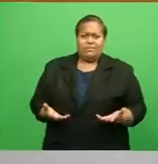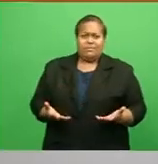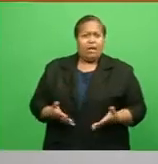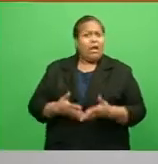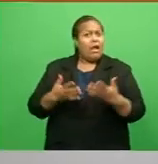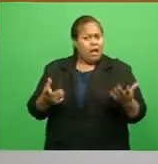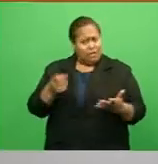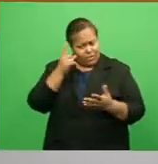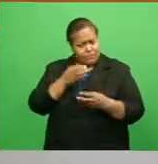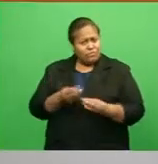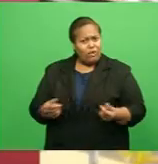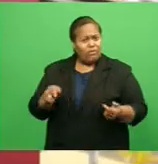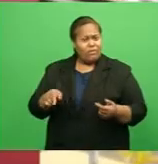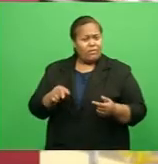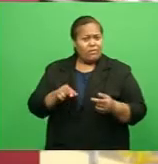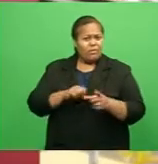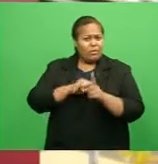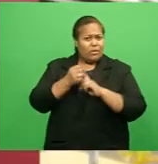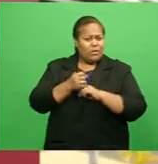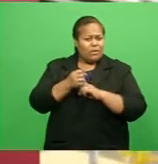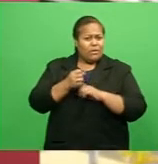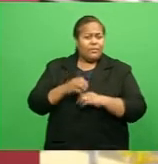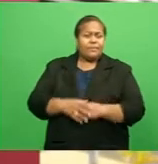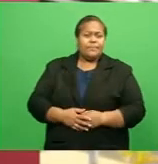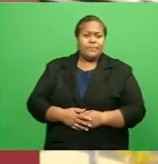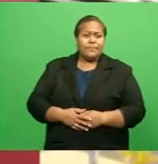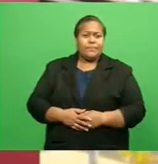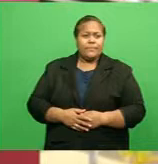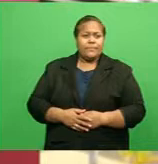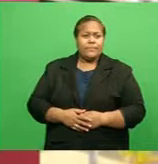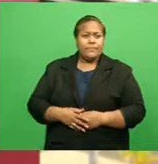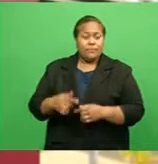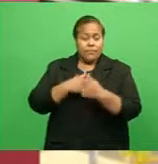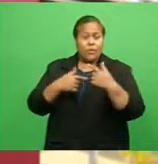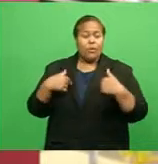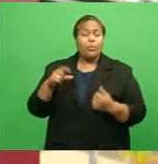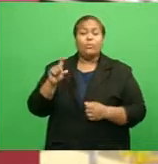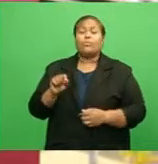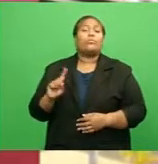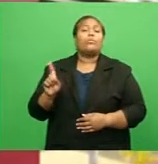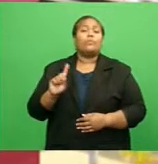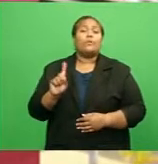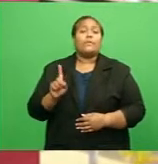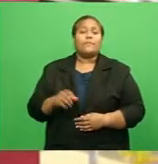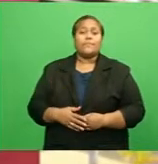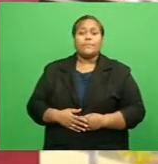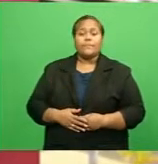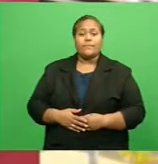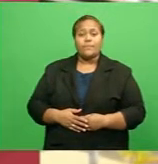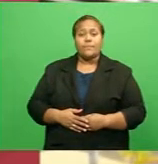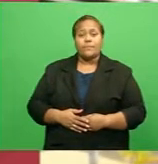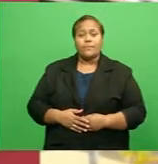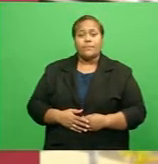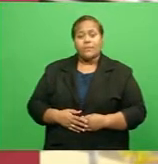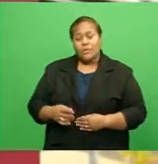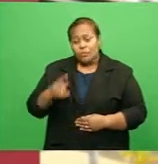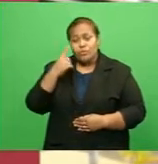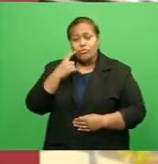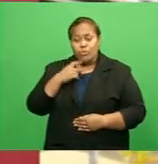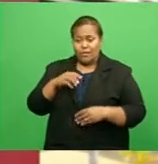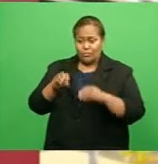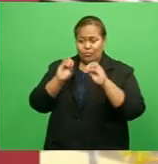this situation? What we are actually doing is try to educate the